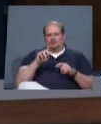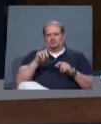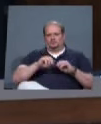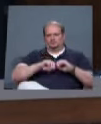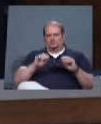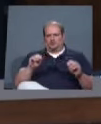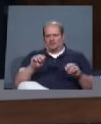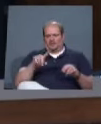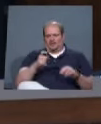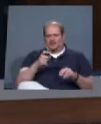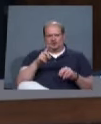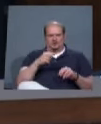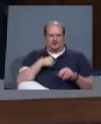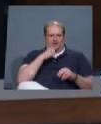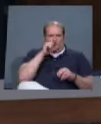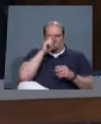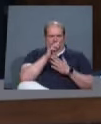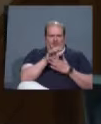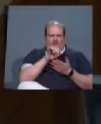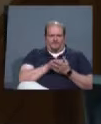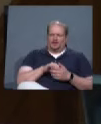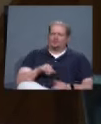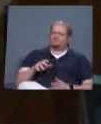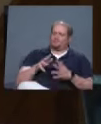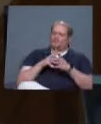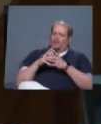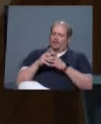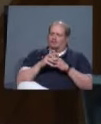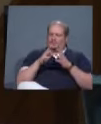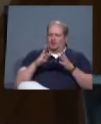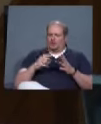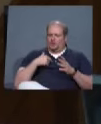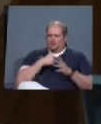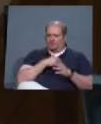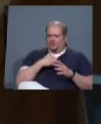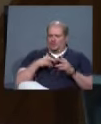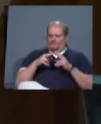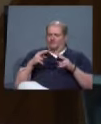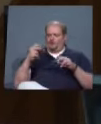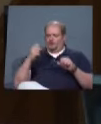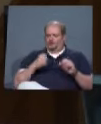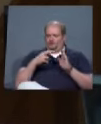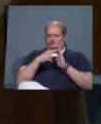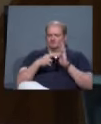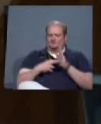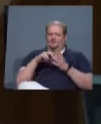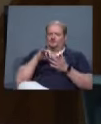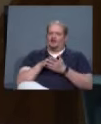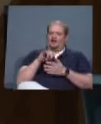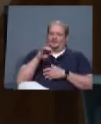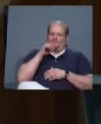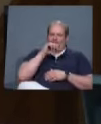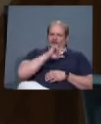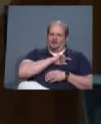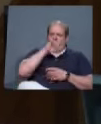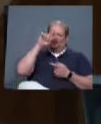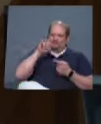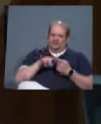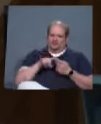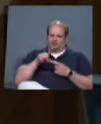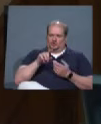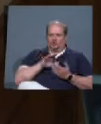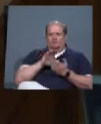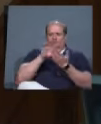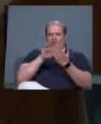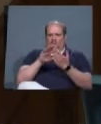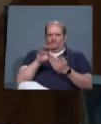You can't do nothing? I don't believe that. Well, in America, we have this very strong rule that you don't get convicted unless you're